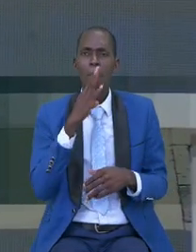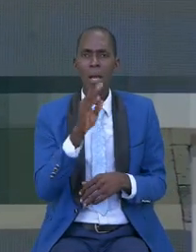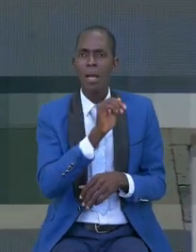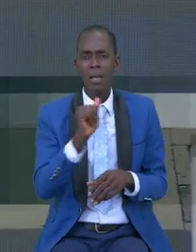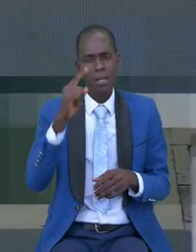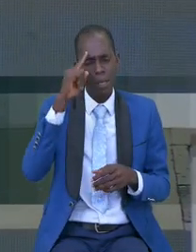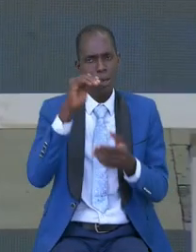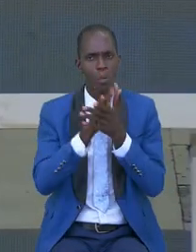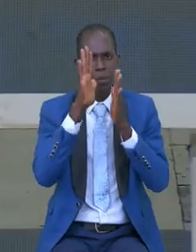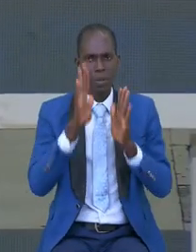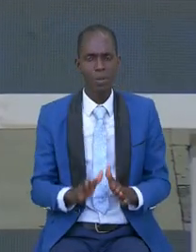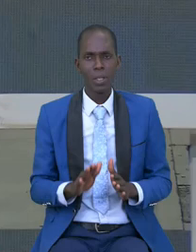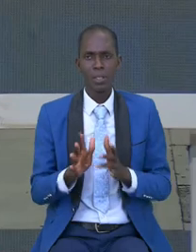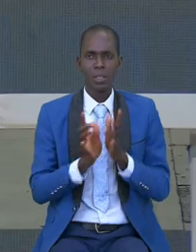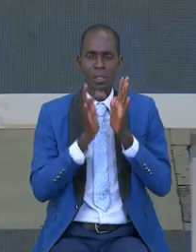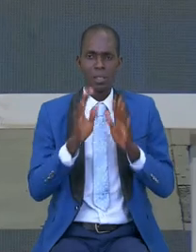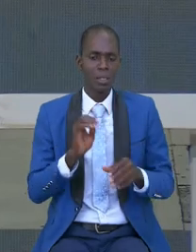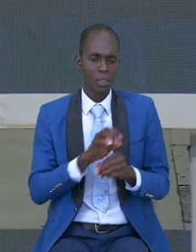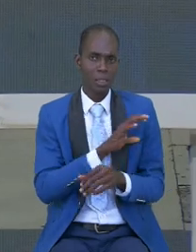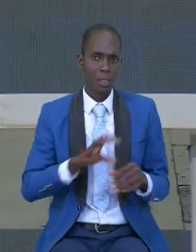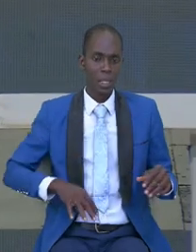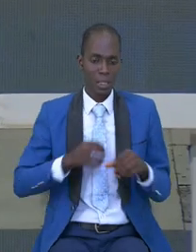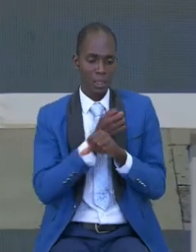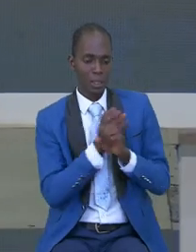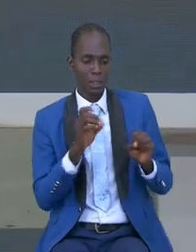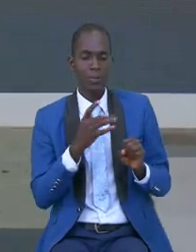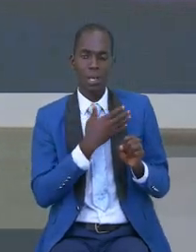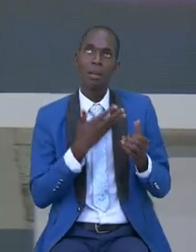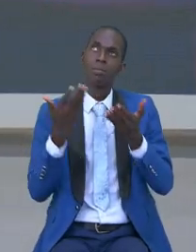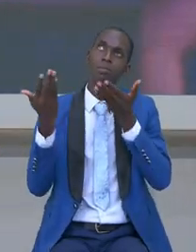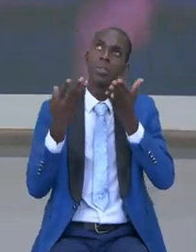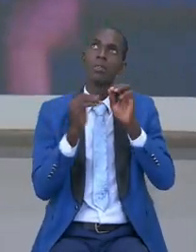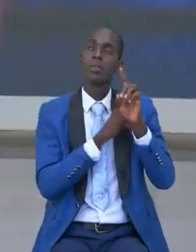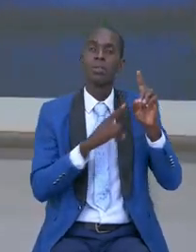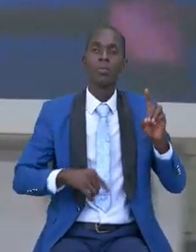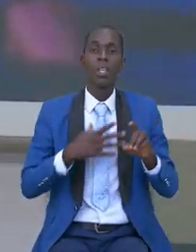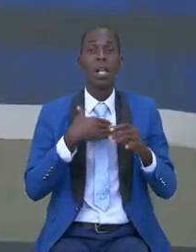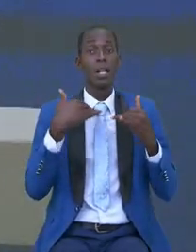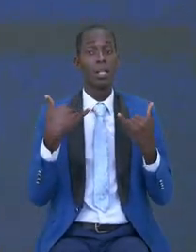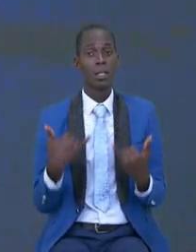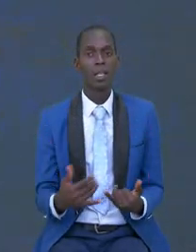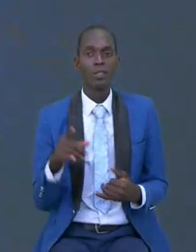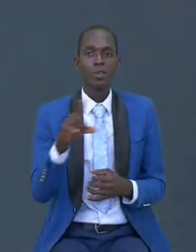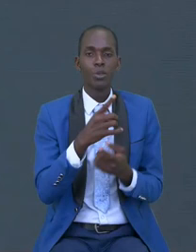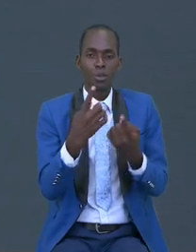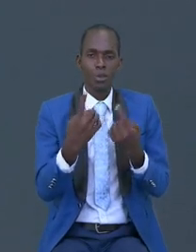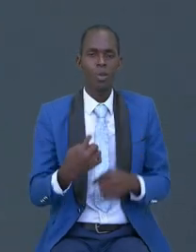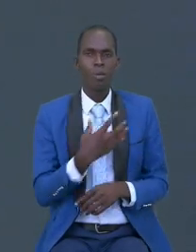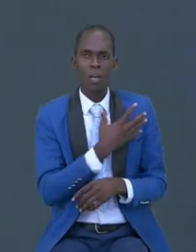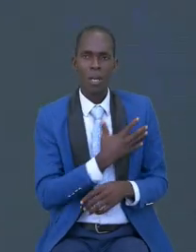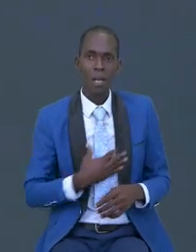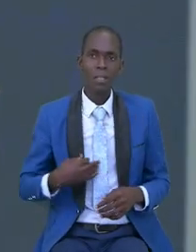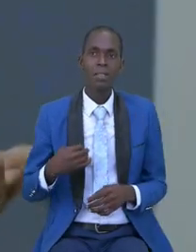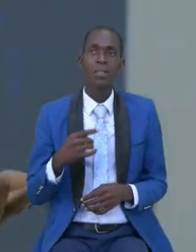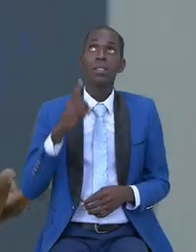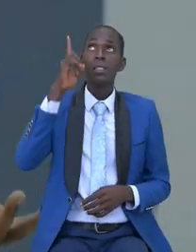believer in Christ, saved and serving the Lord, and now you come and it says you are going